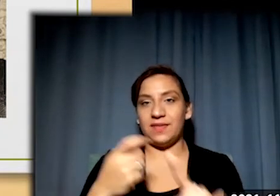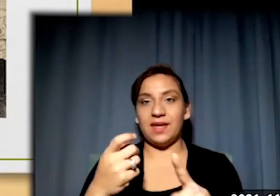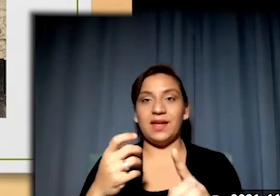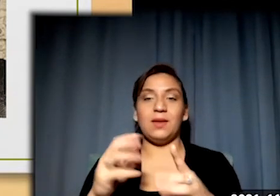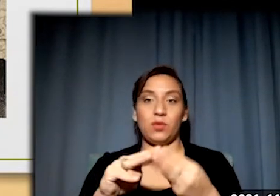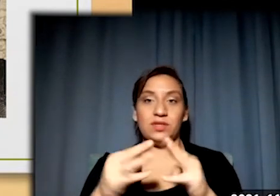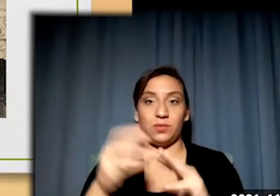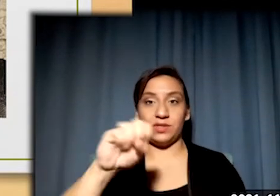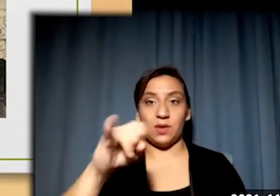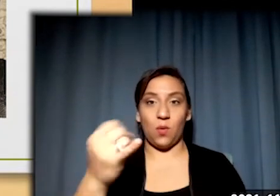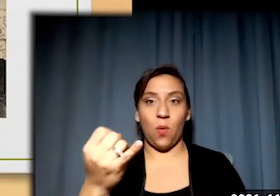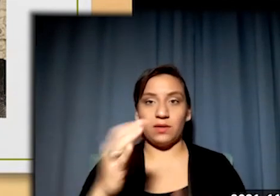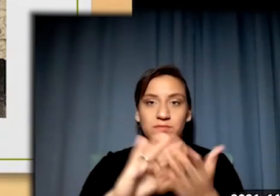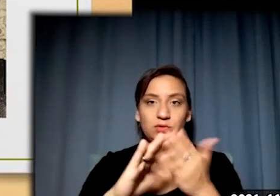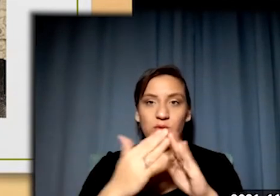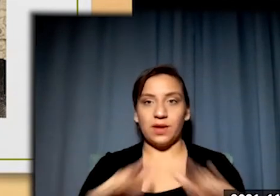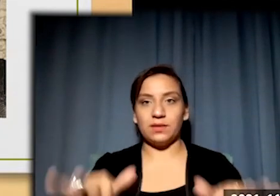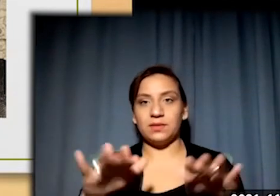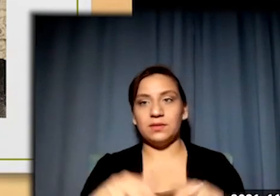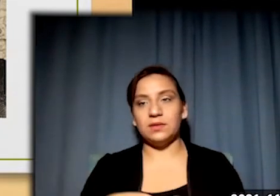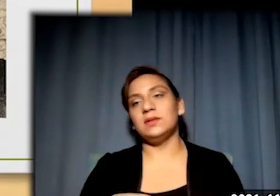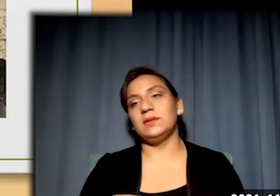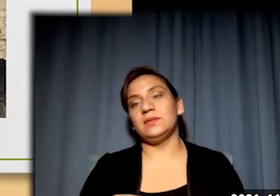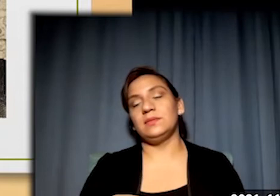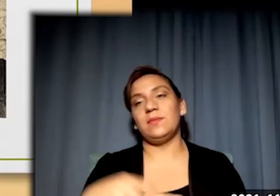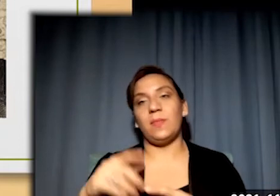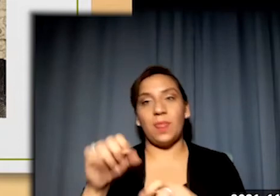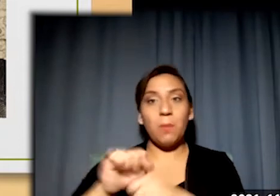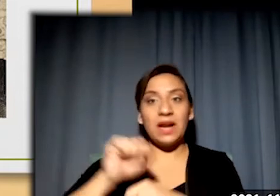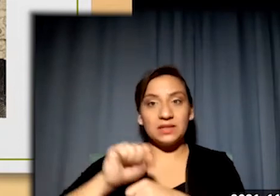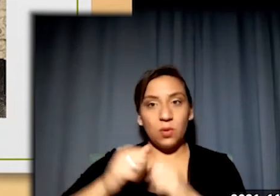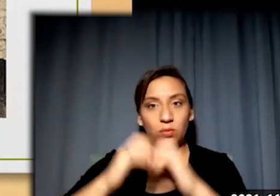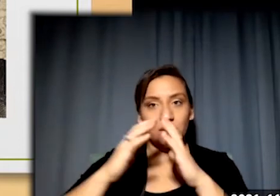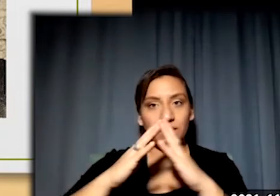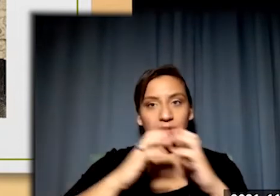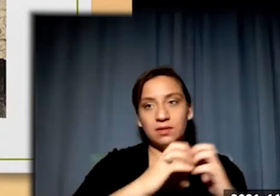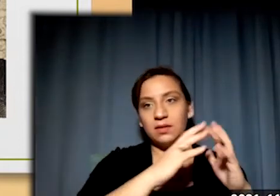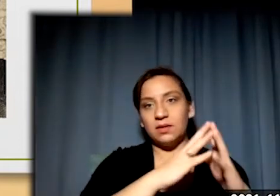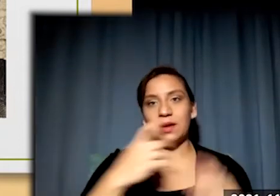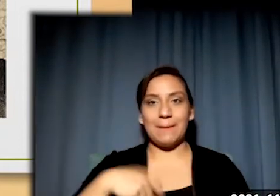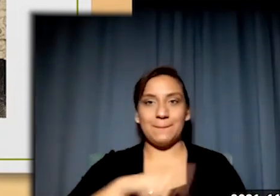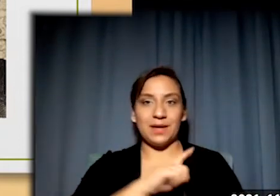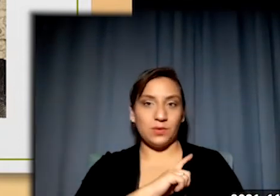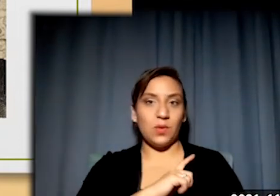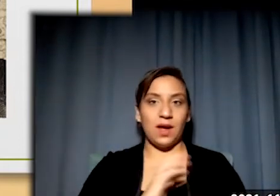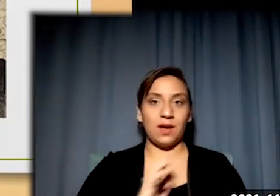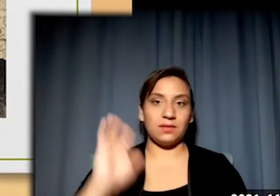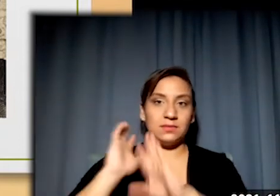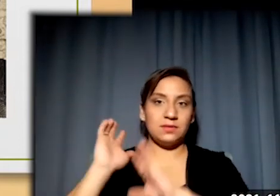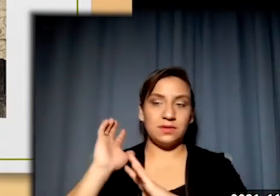the English assault operations, and the Spanish positions in the eastern sector of the San Juan Islet. The